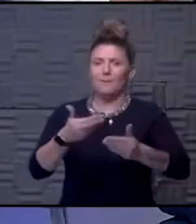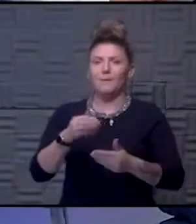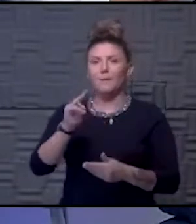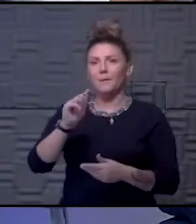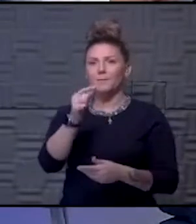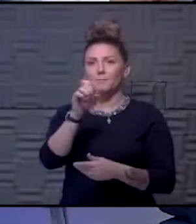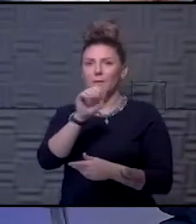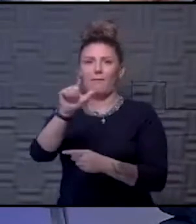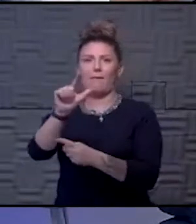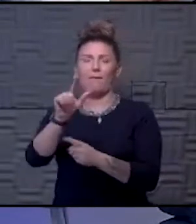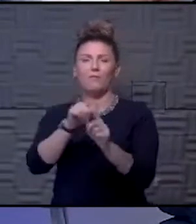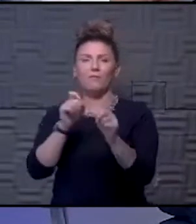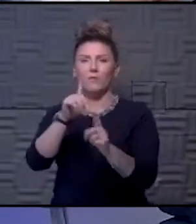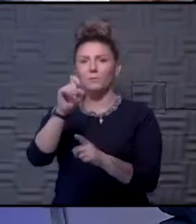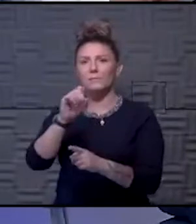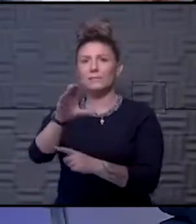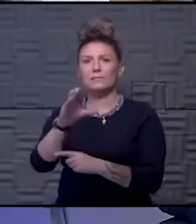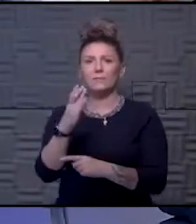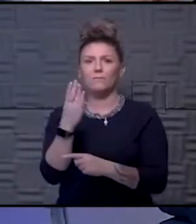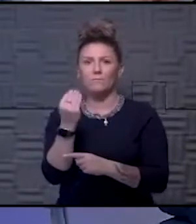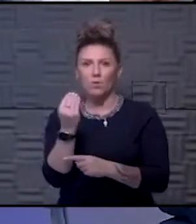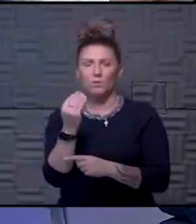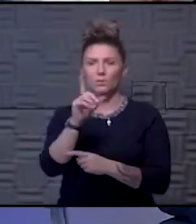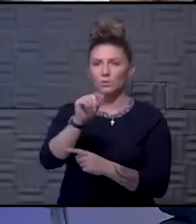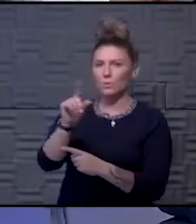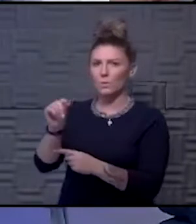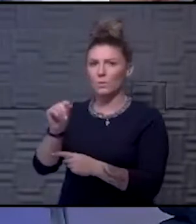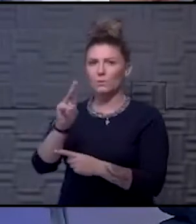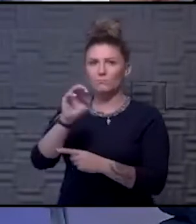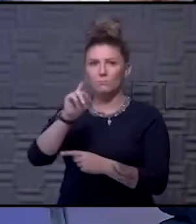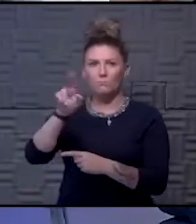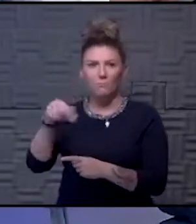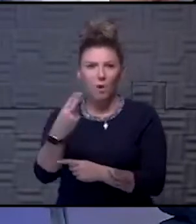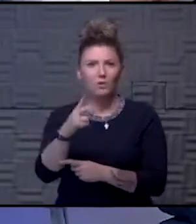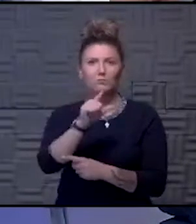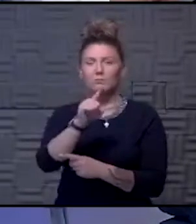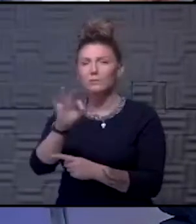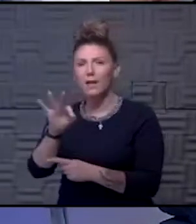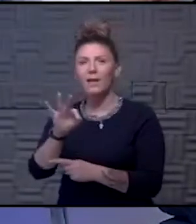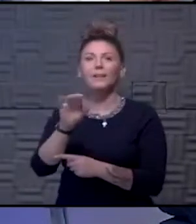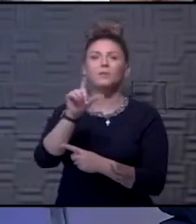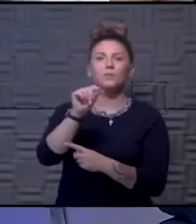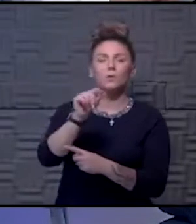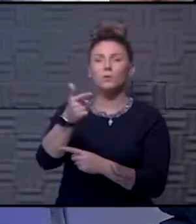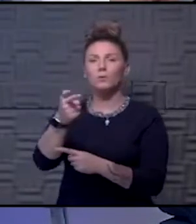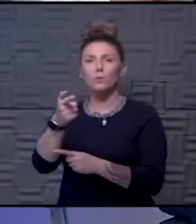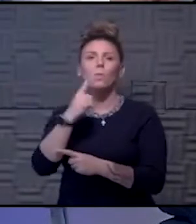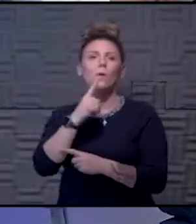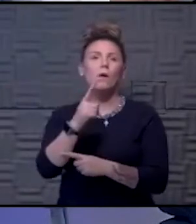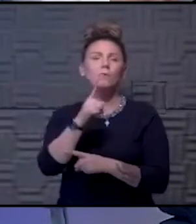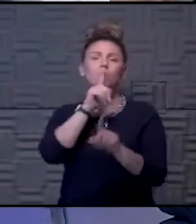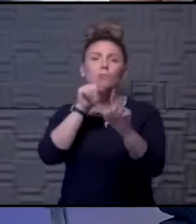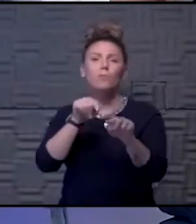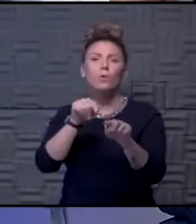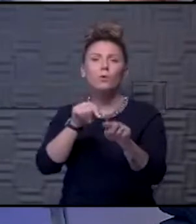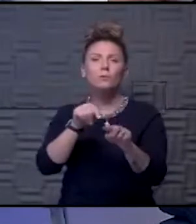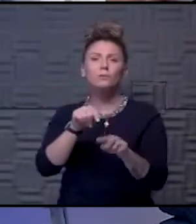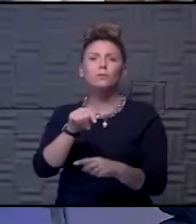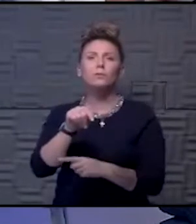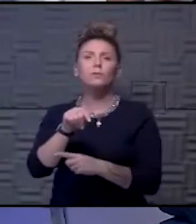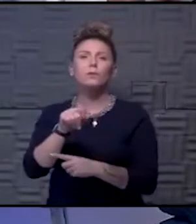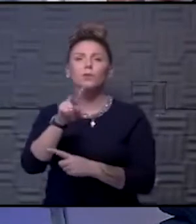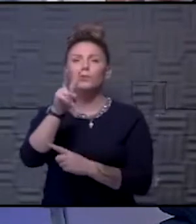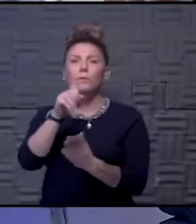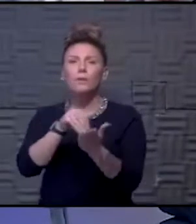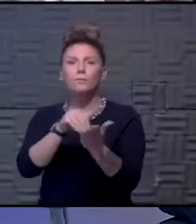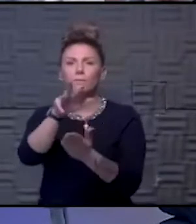question. From December 14, 2020 to March 29, 2021, There have been reports, he says, of 2,500